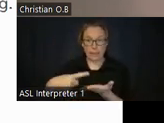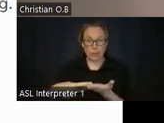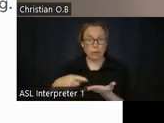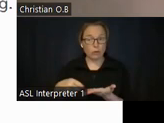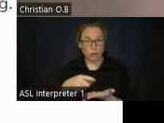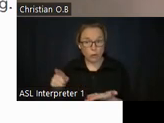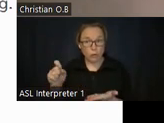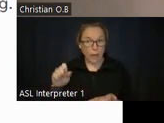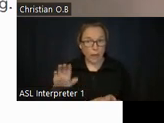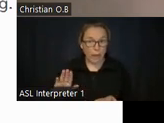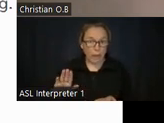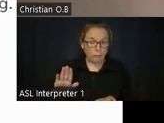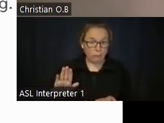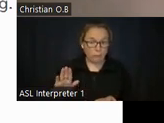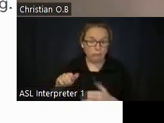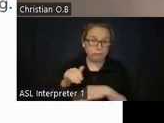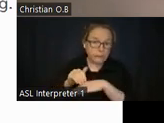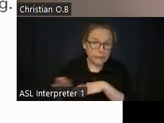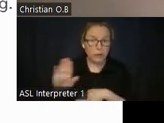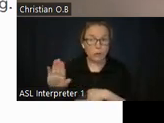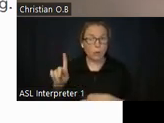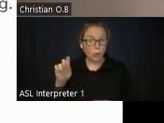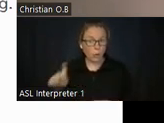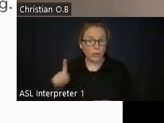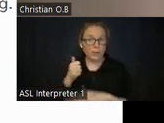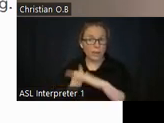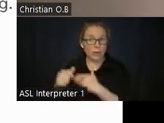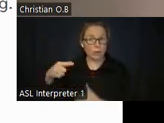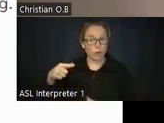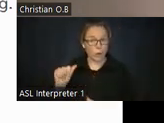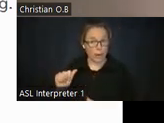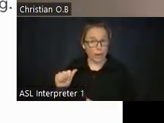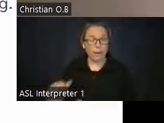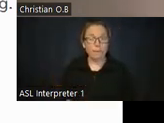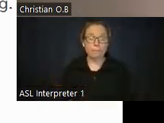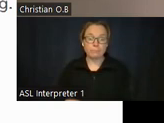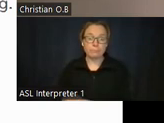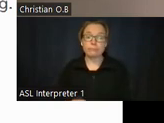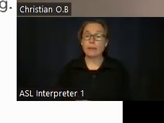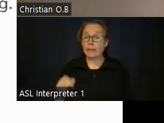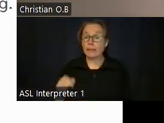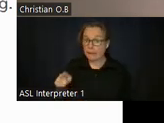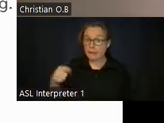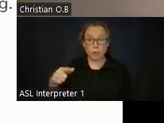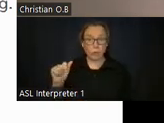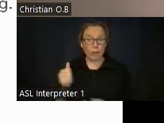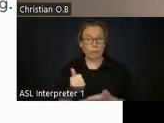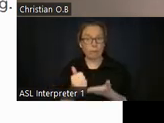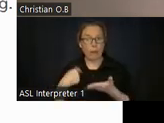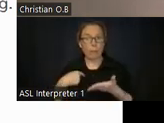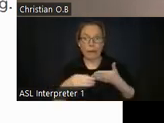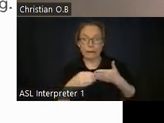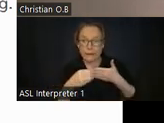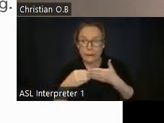have questions, please feel free to submit them through the Q&A. We hope to use this feature to help guide our conversation during the